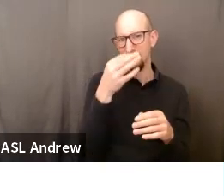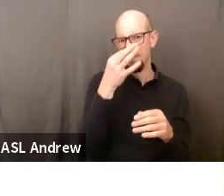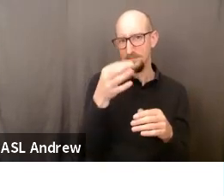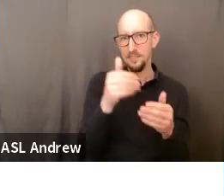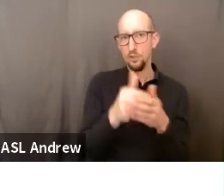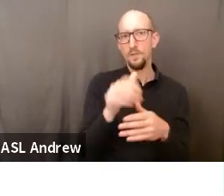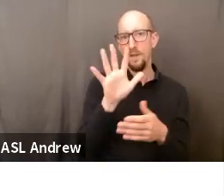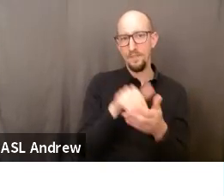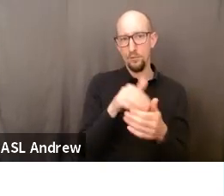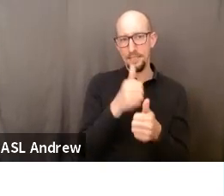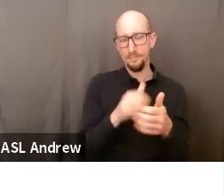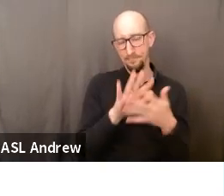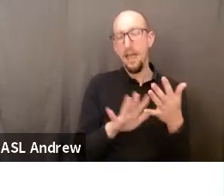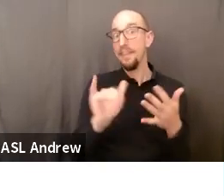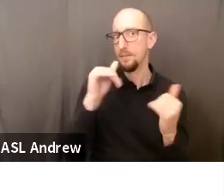so